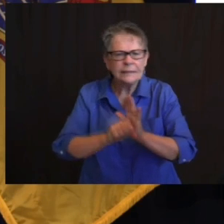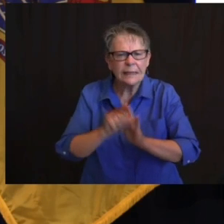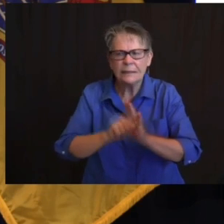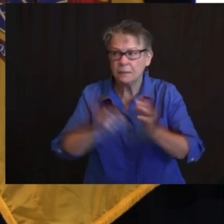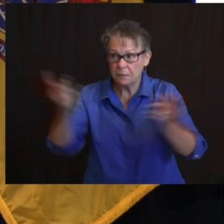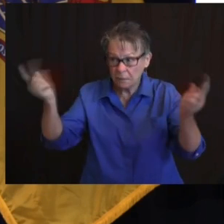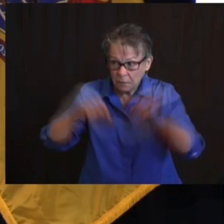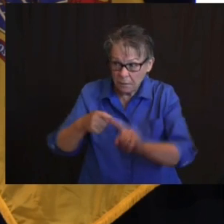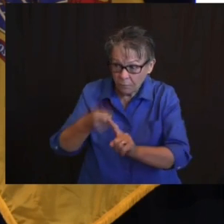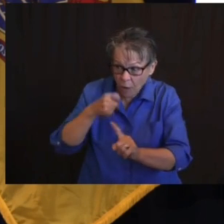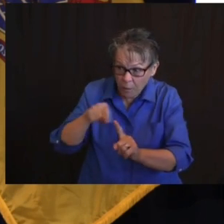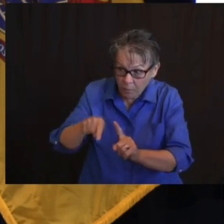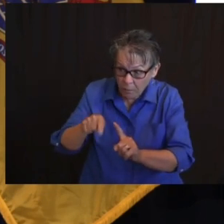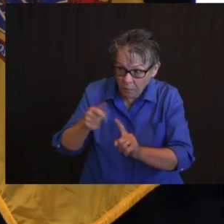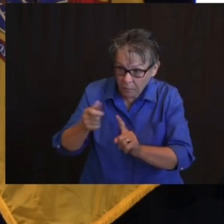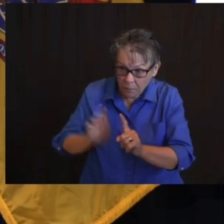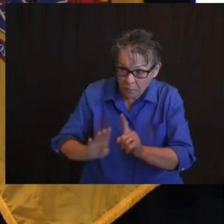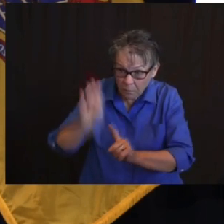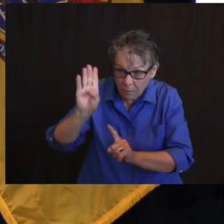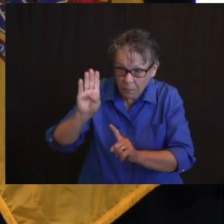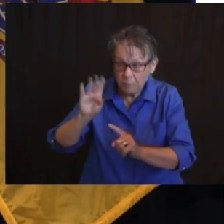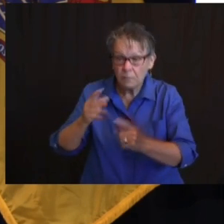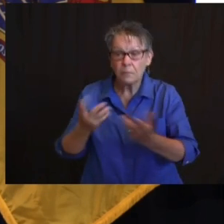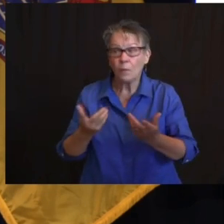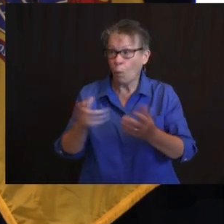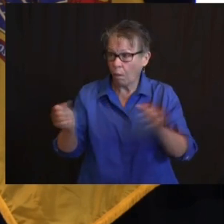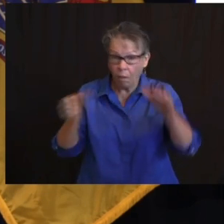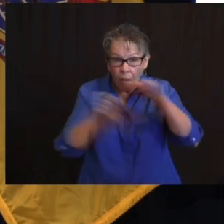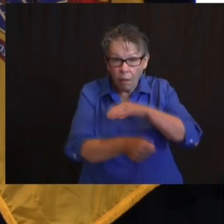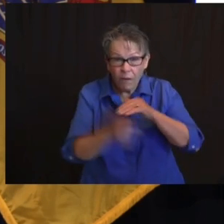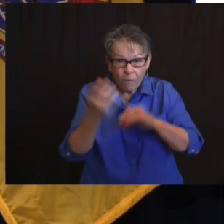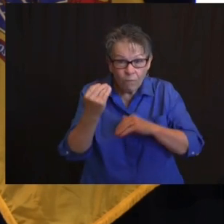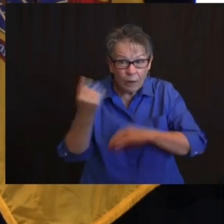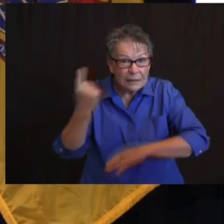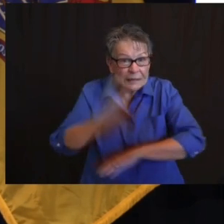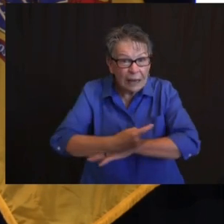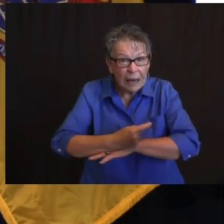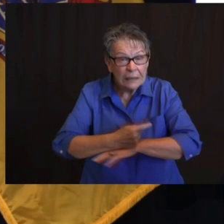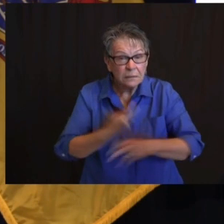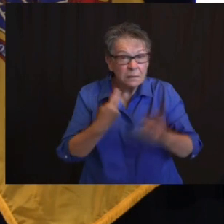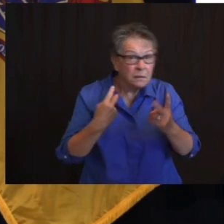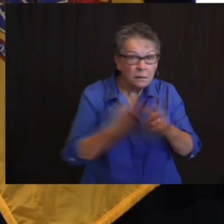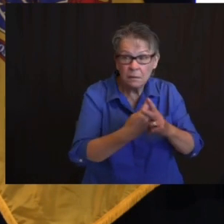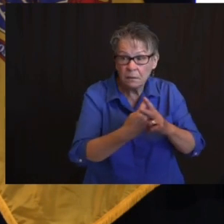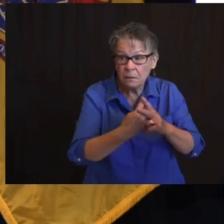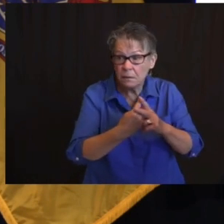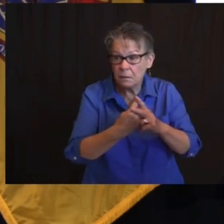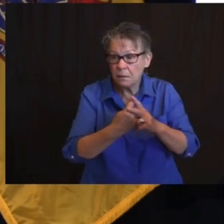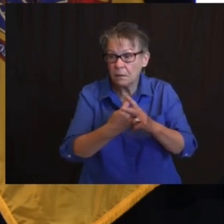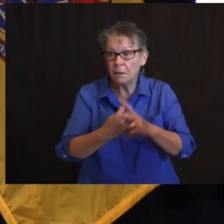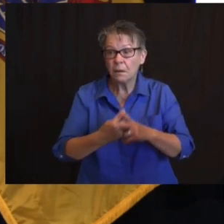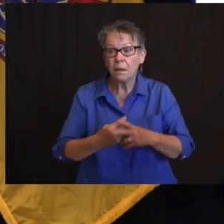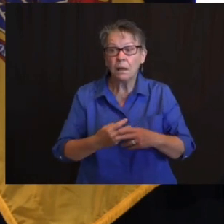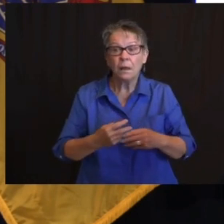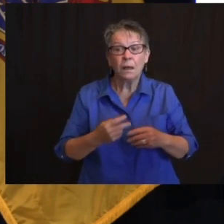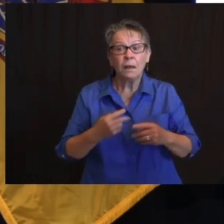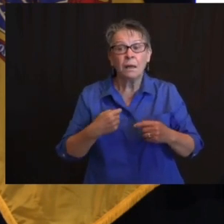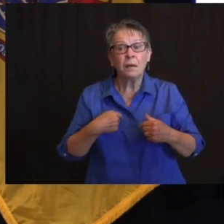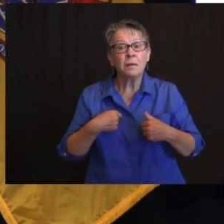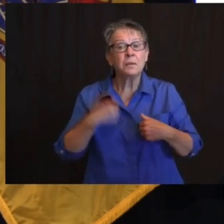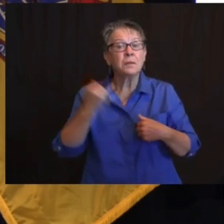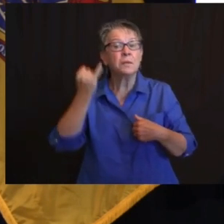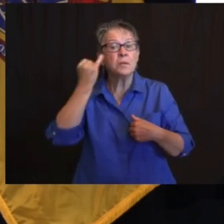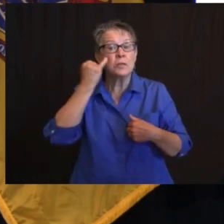the 14-day quarantine apply to New Jersey residents who travel out of state? And if so, are there protections in place for workers who might lose